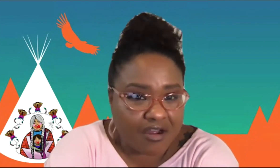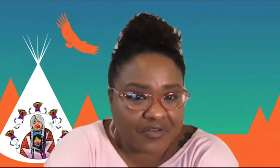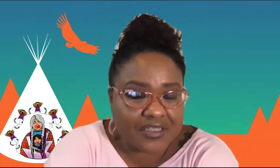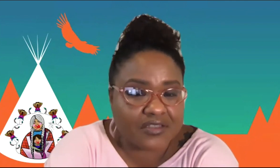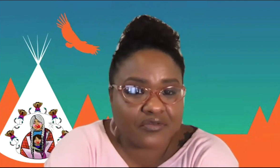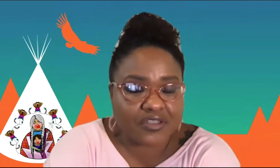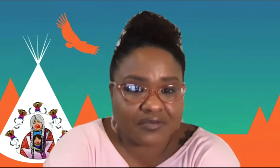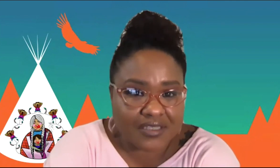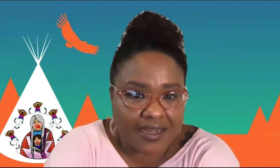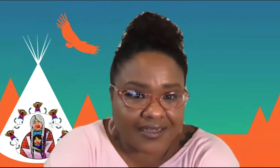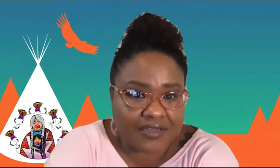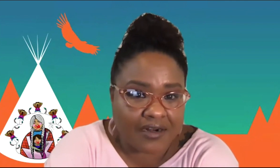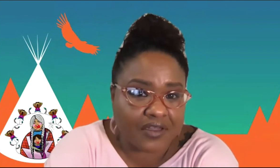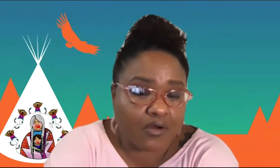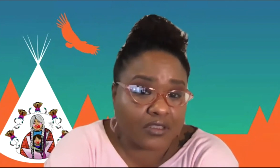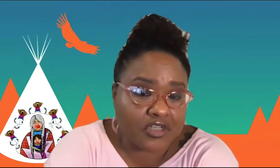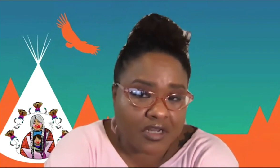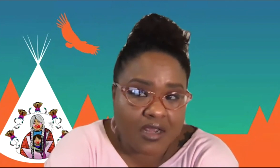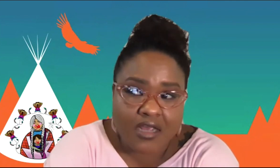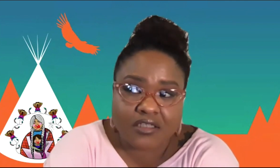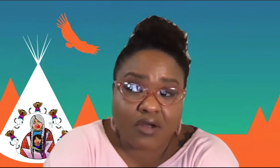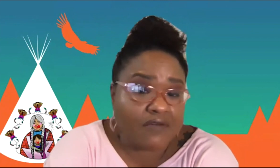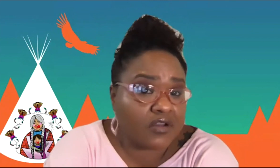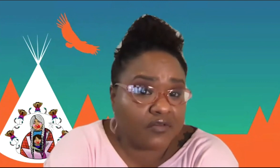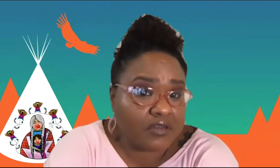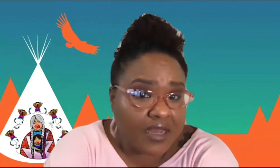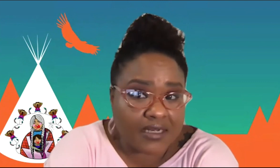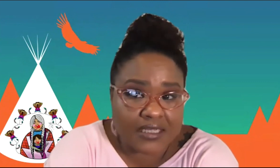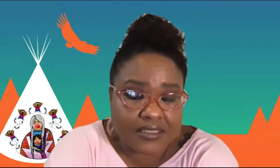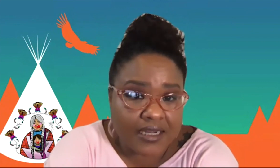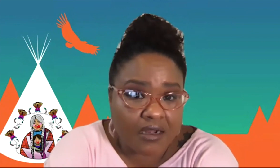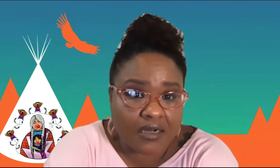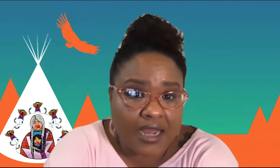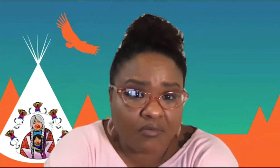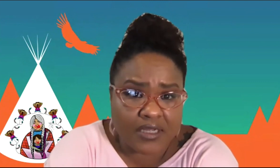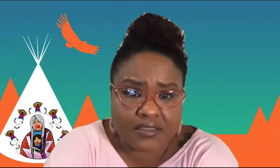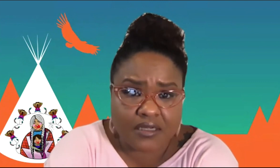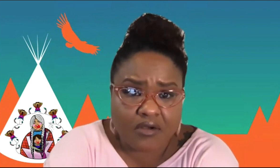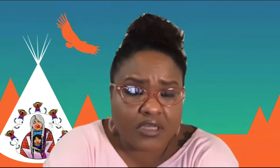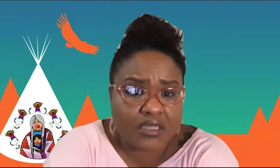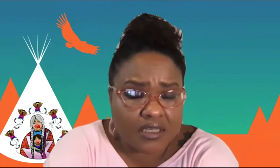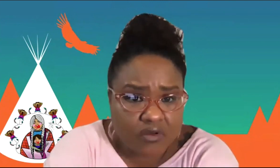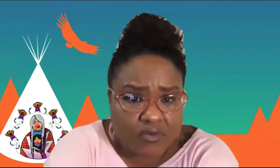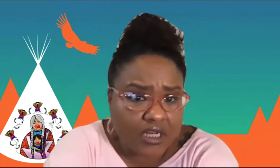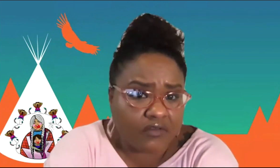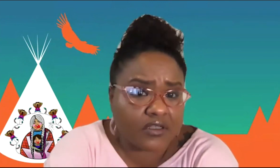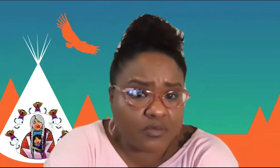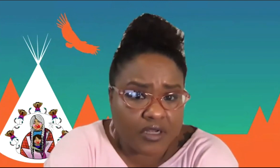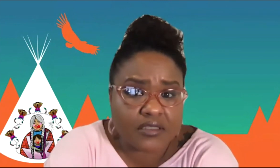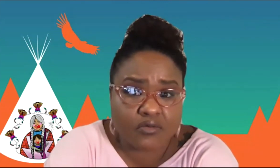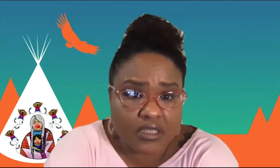This conference is the first of its kind out of the coalition. And so having your feedback and insight on how best we can give you a